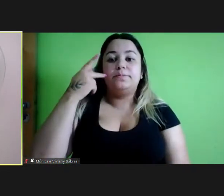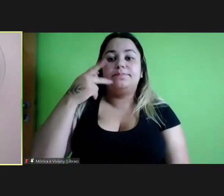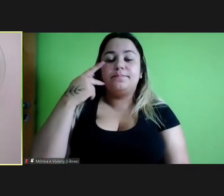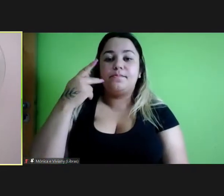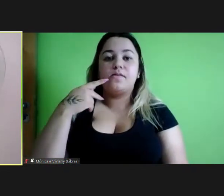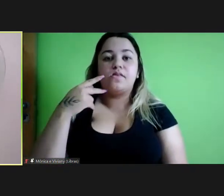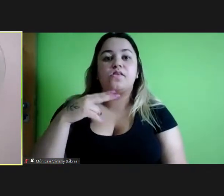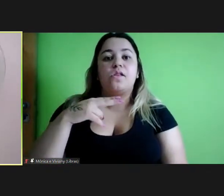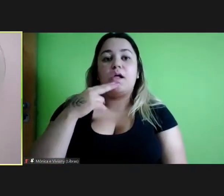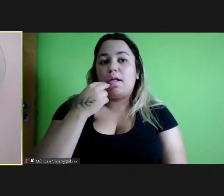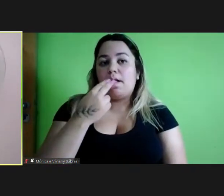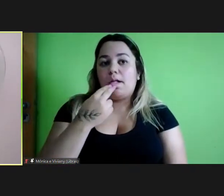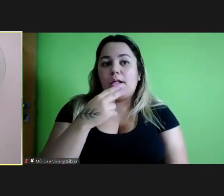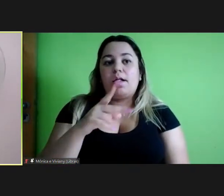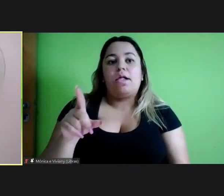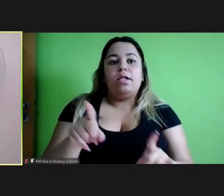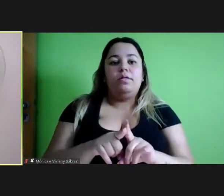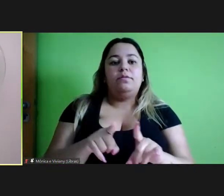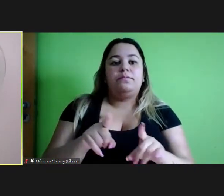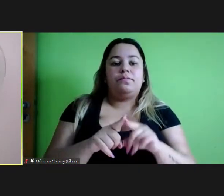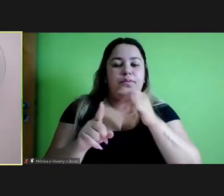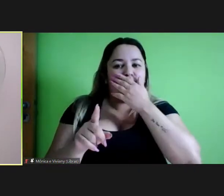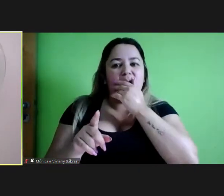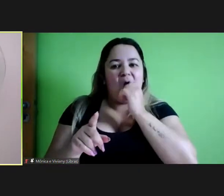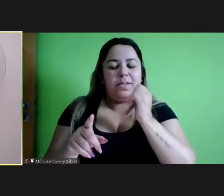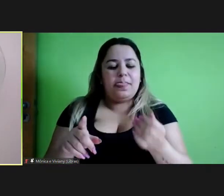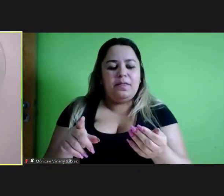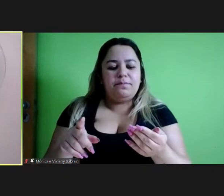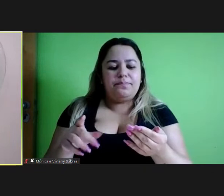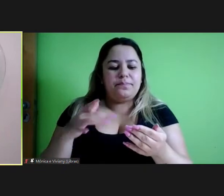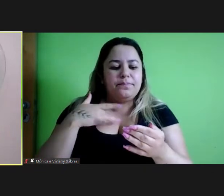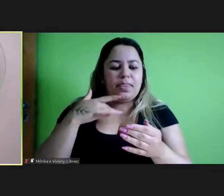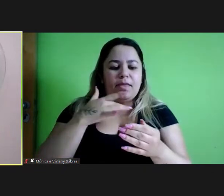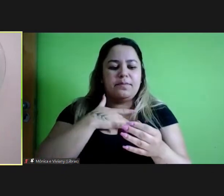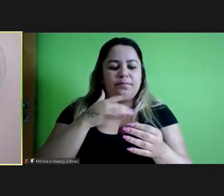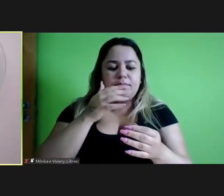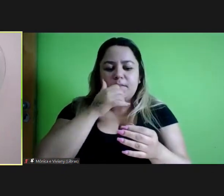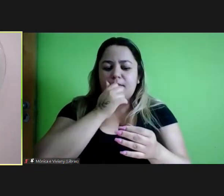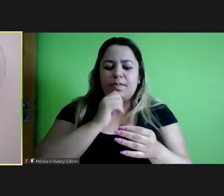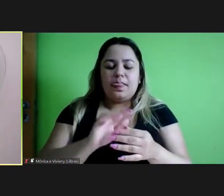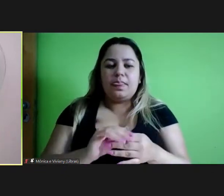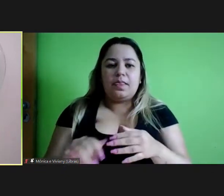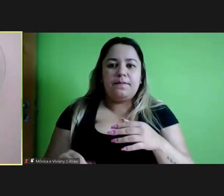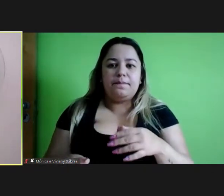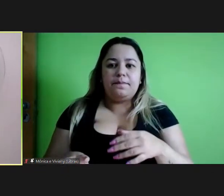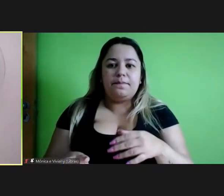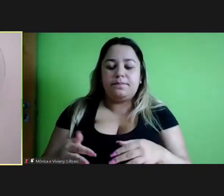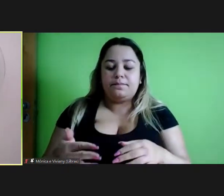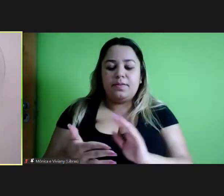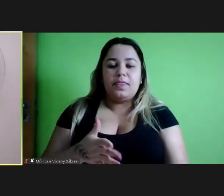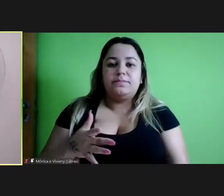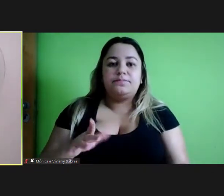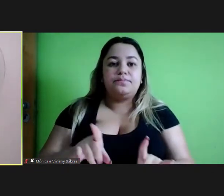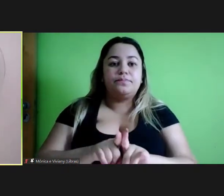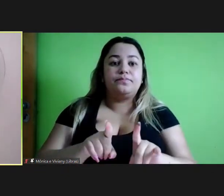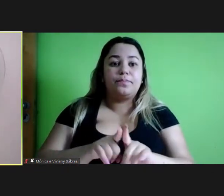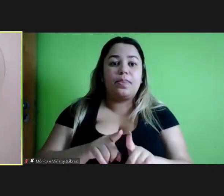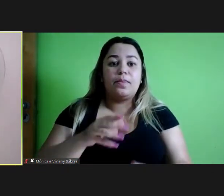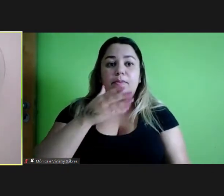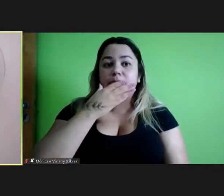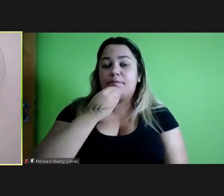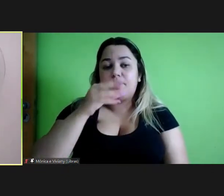we have the actions and perspective of the policies on nutrition and emphasis in the primary healthcare and at the end